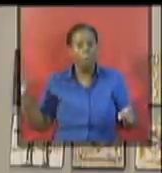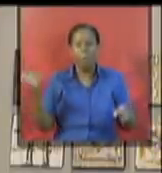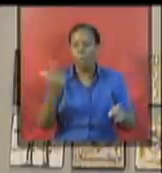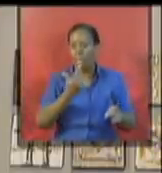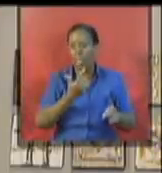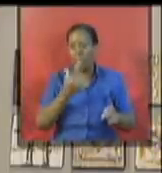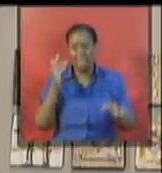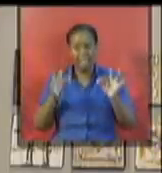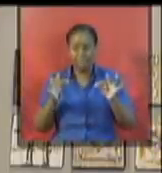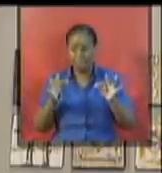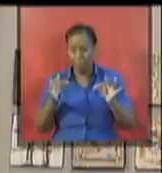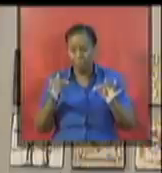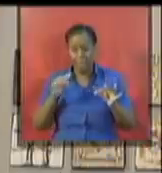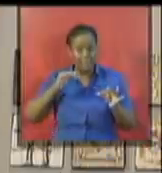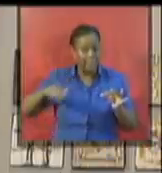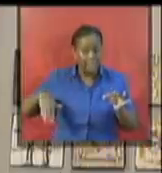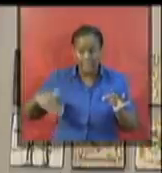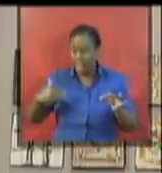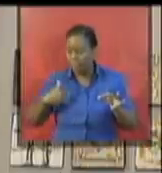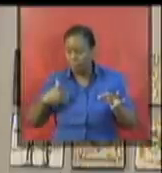result or not. I